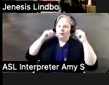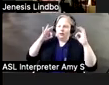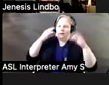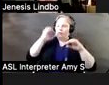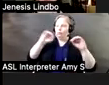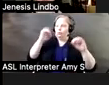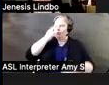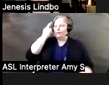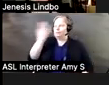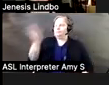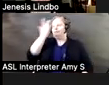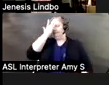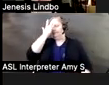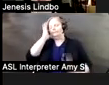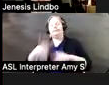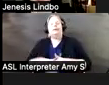all.